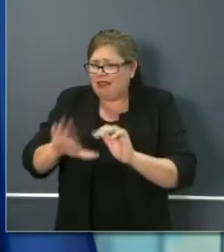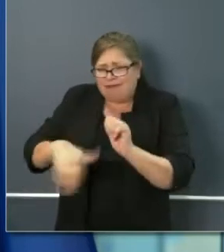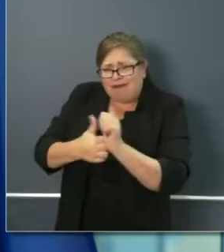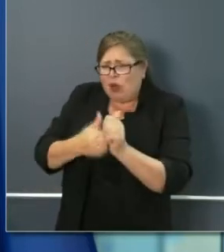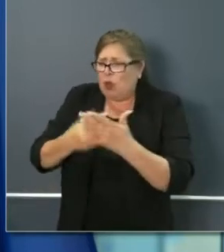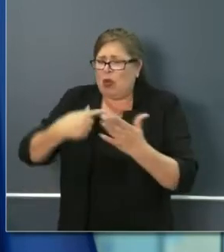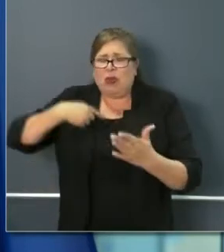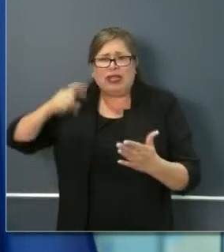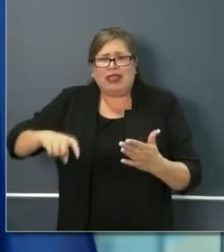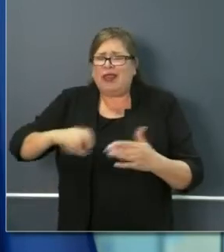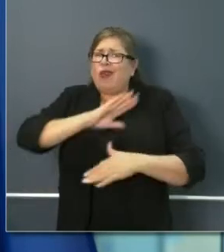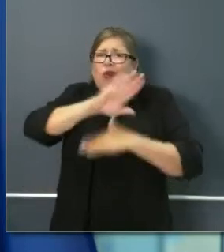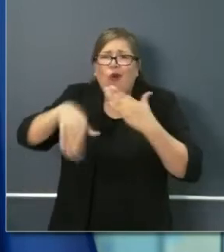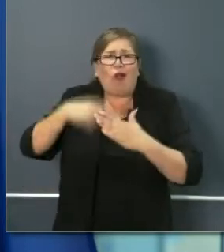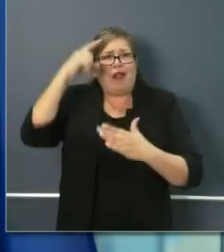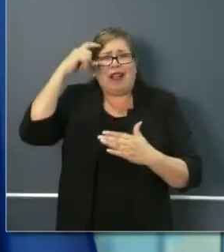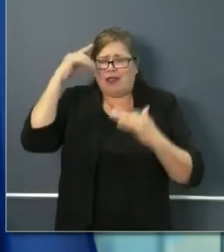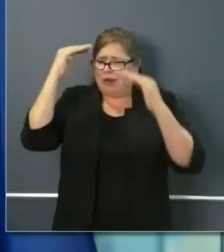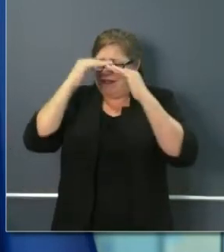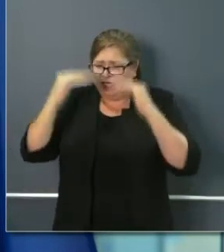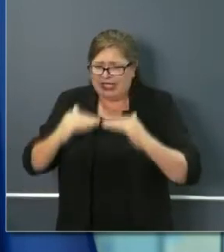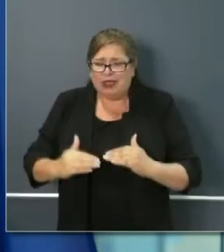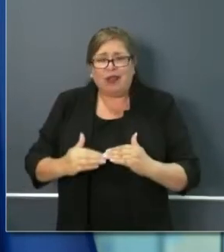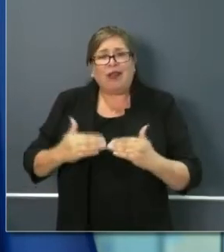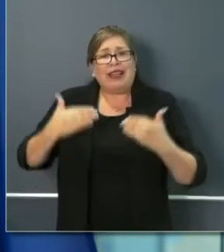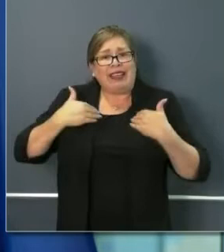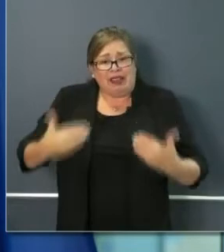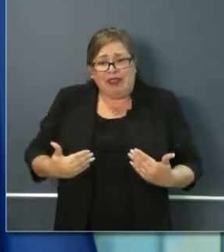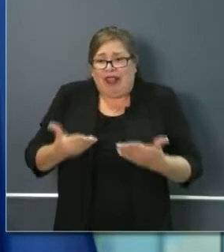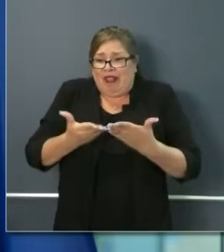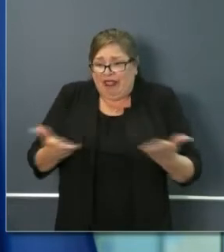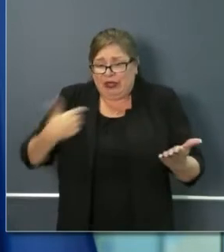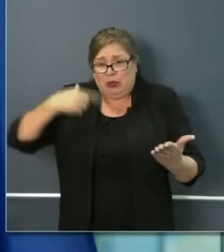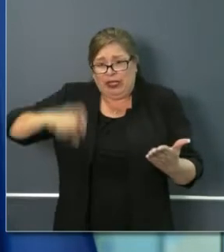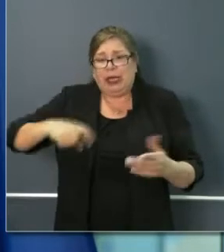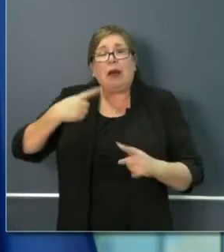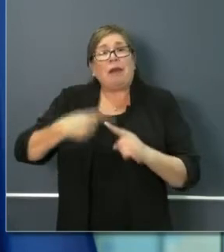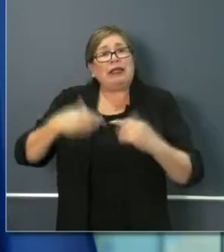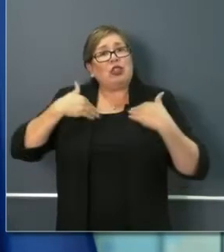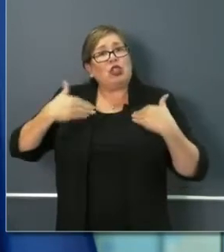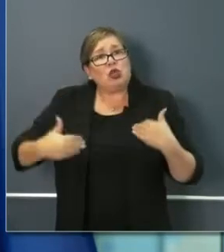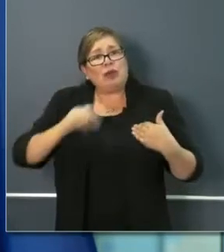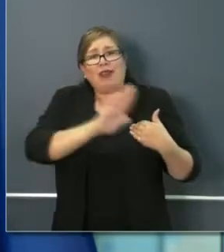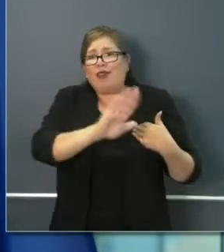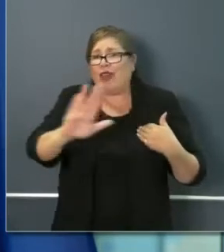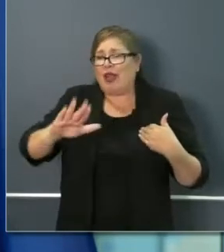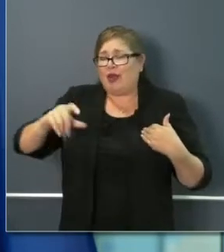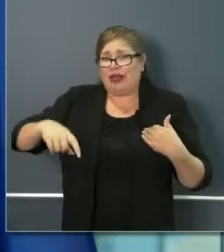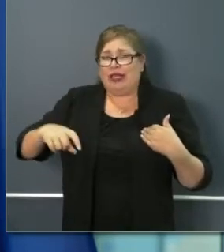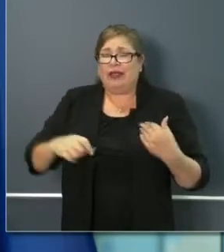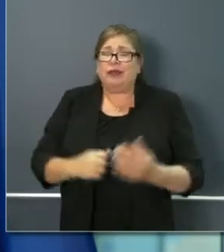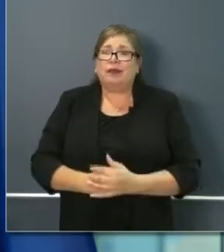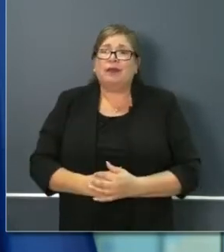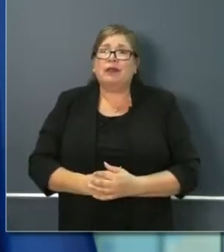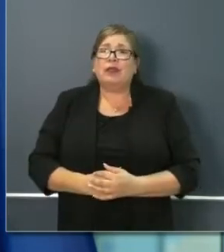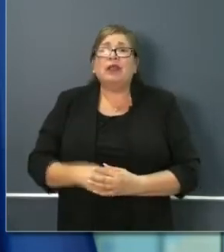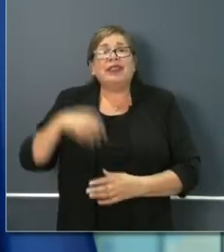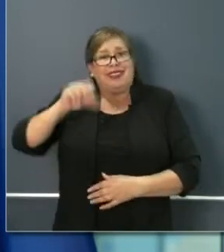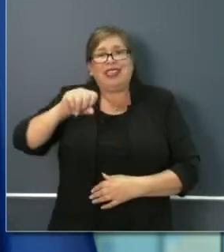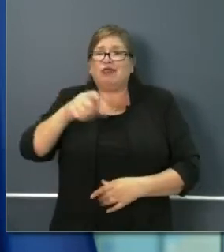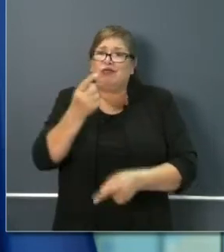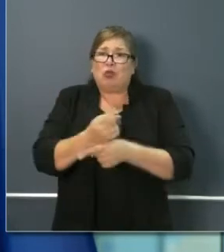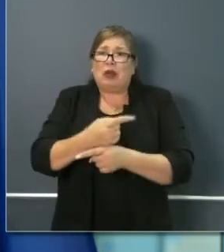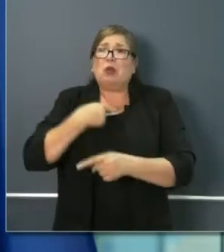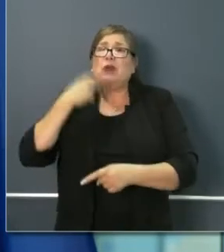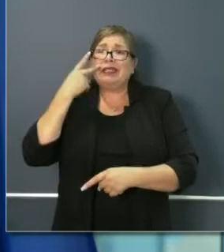every level of government, physical and human capacity. And so, yes, we are starting to see increases. Yes, that's